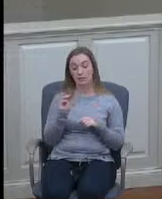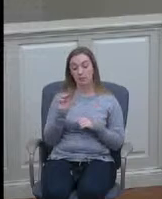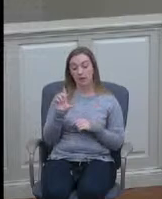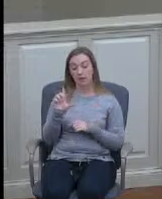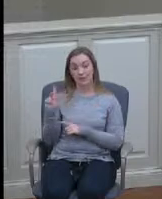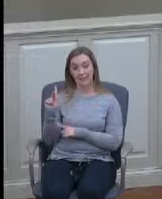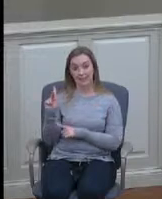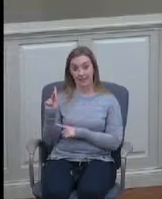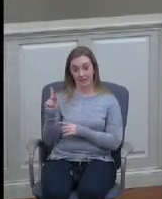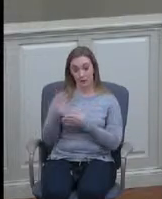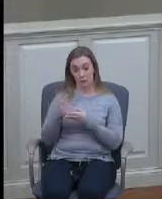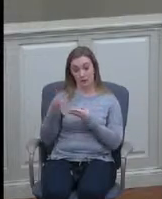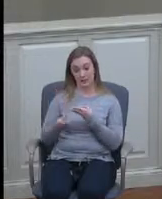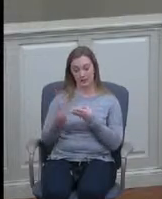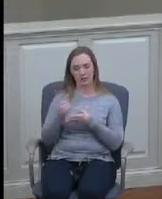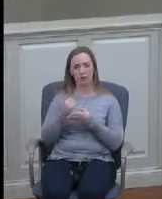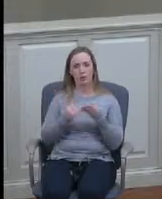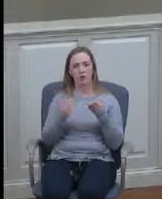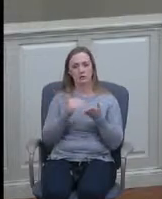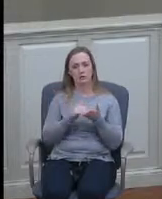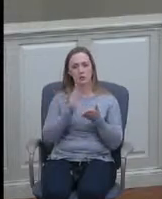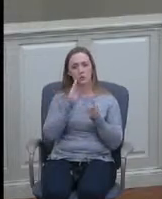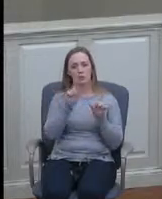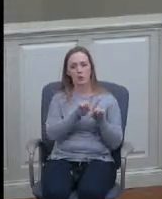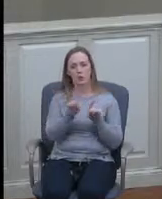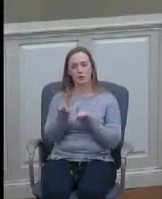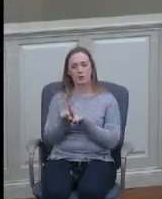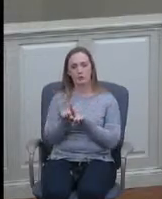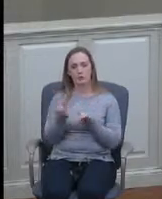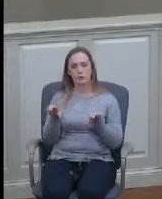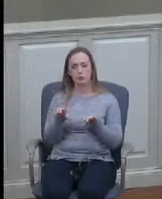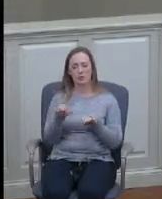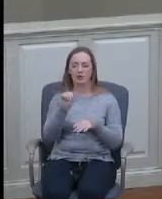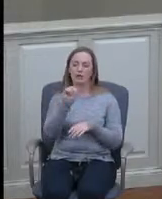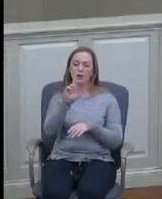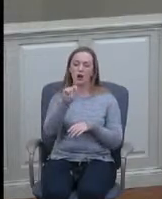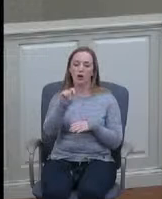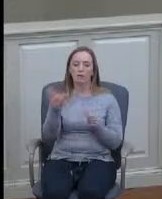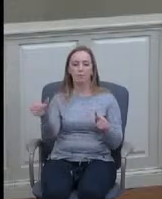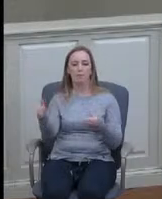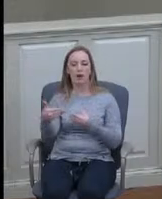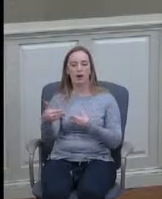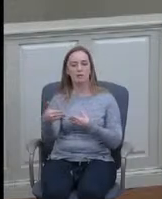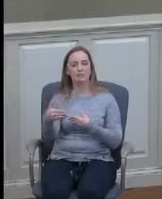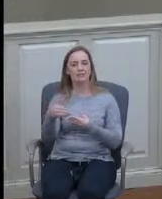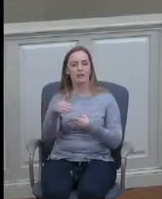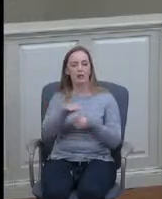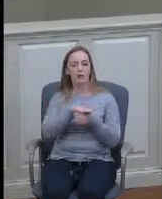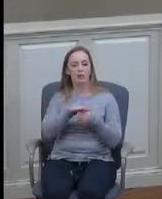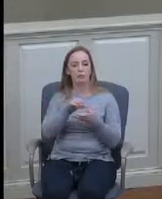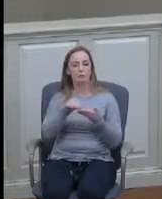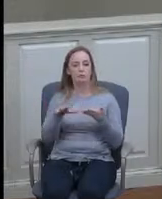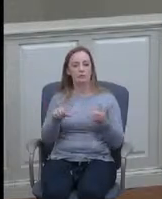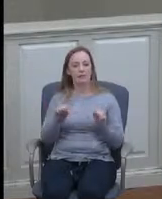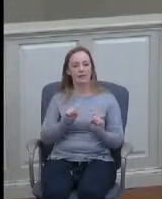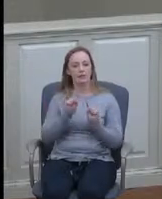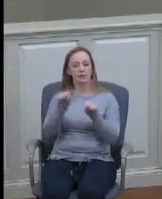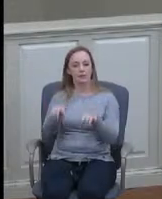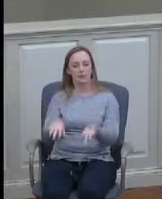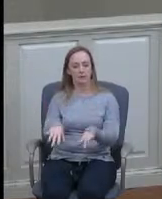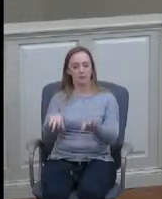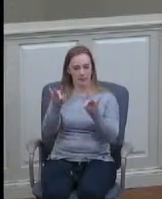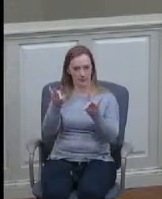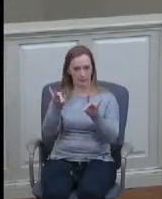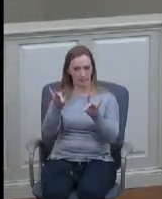the Art Center is also doing a art box for local students to come by and pick up, and for teachers to use